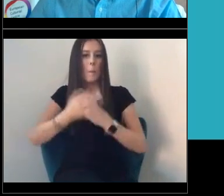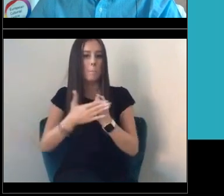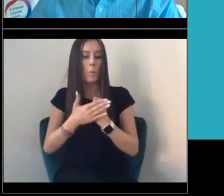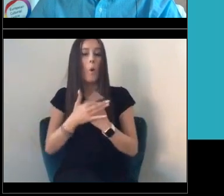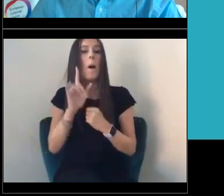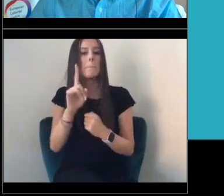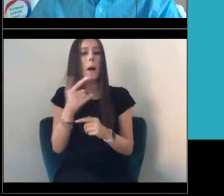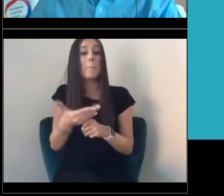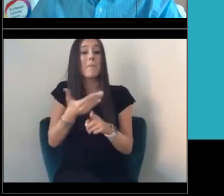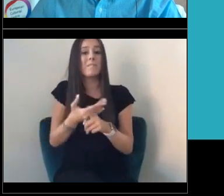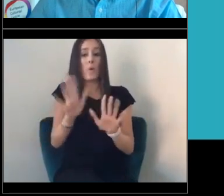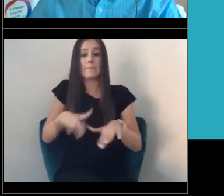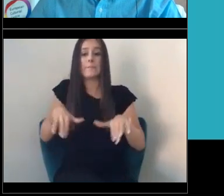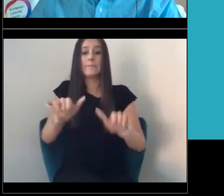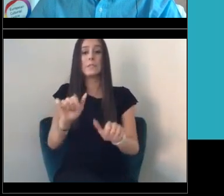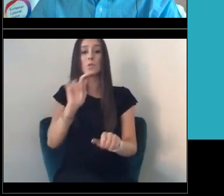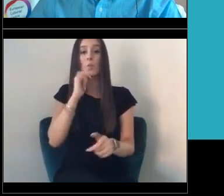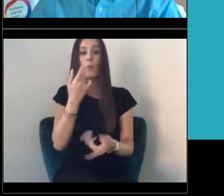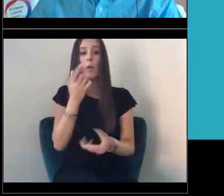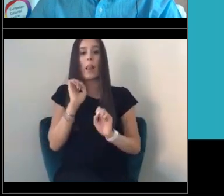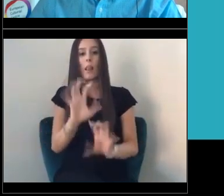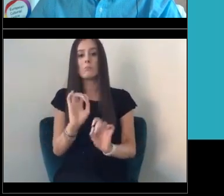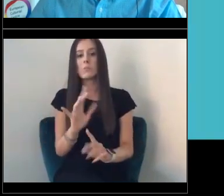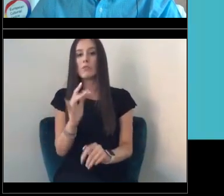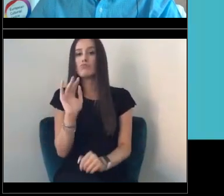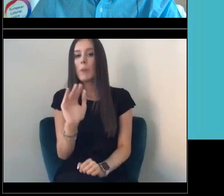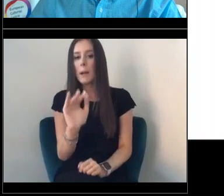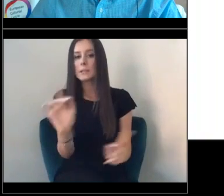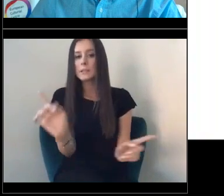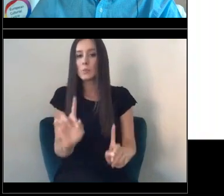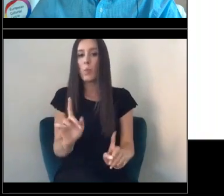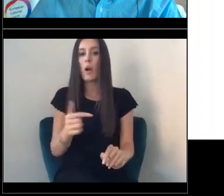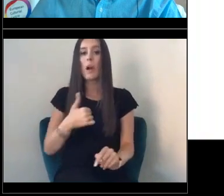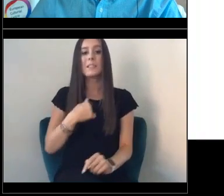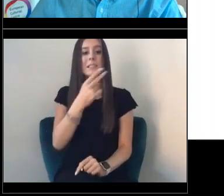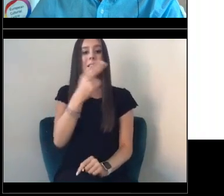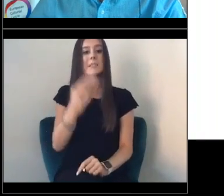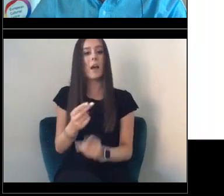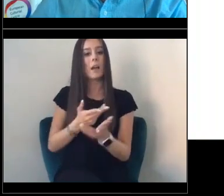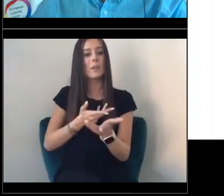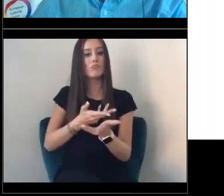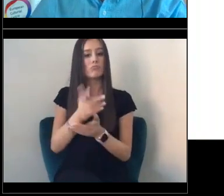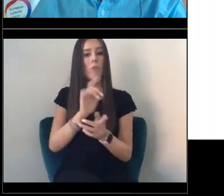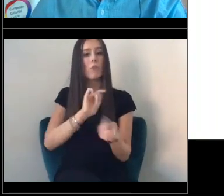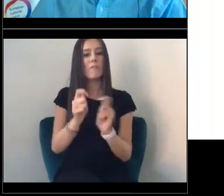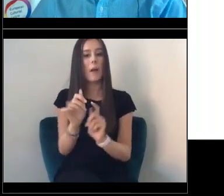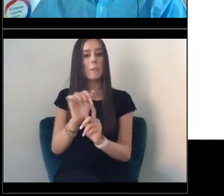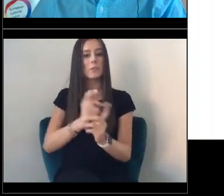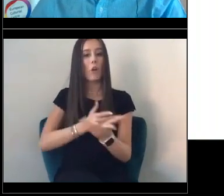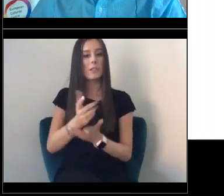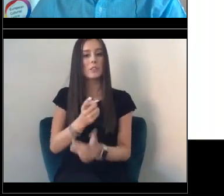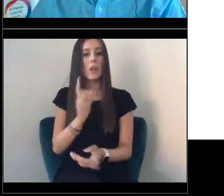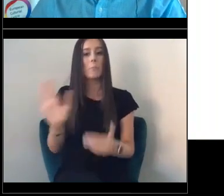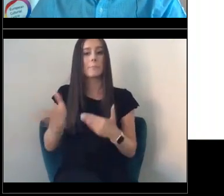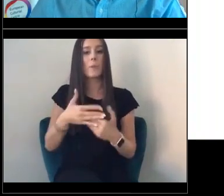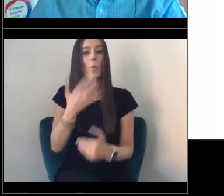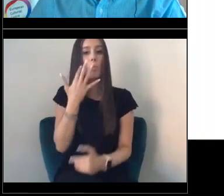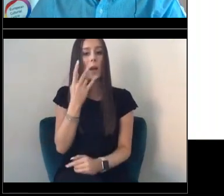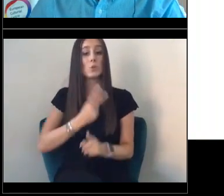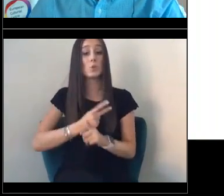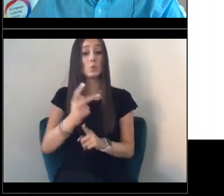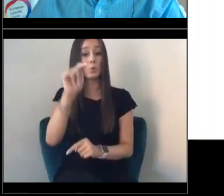go, we'll just give you a very quick reminder that the design refinement consultation does close in just under 2 weeks'